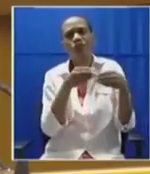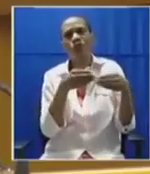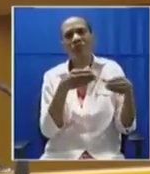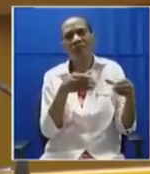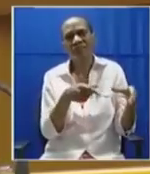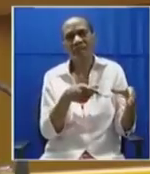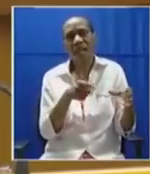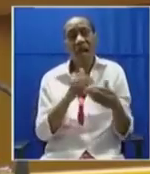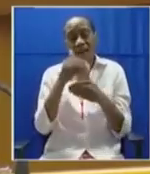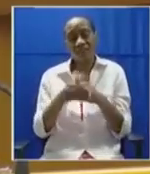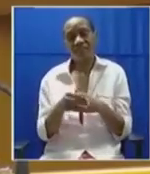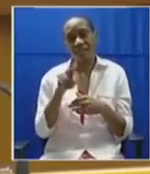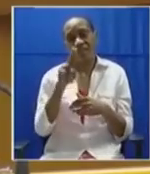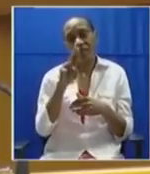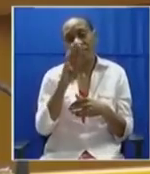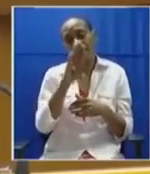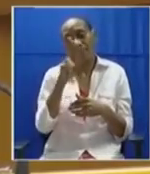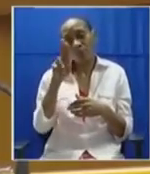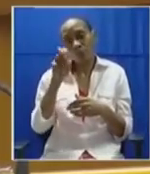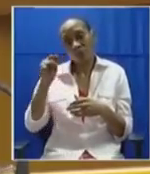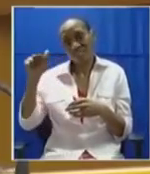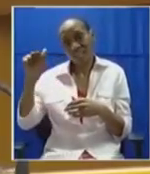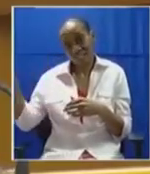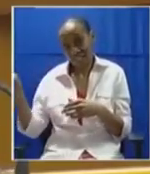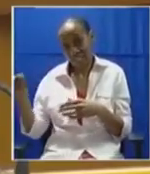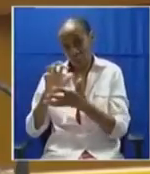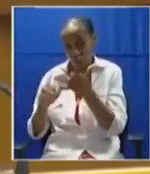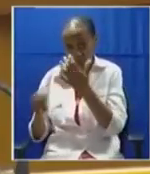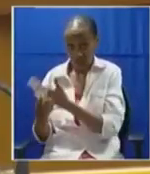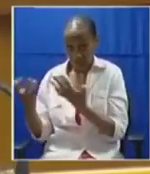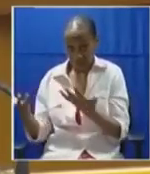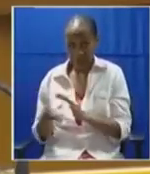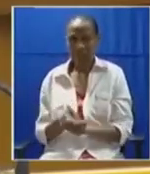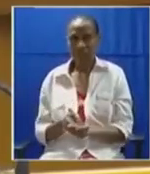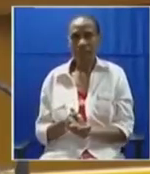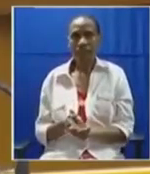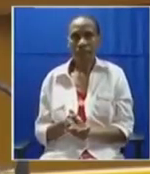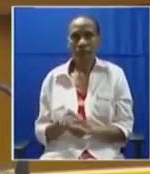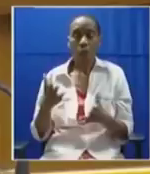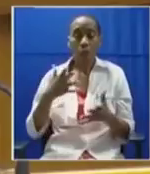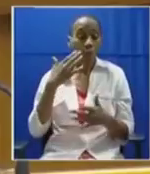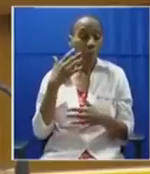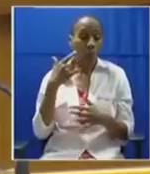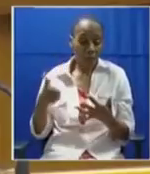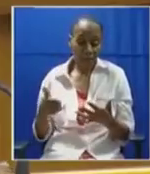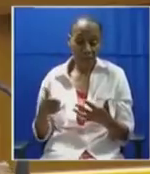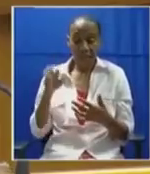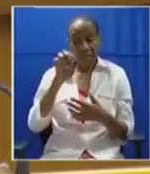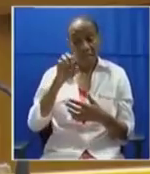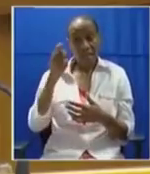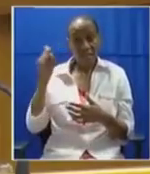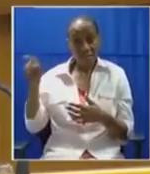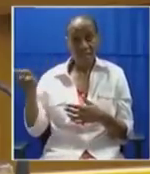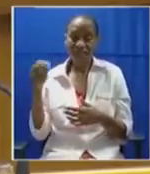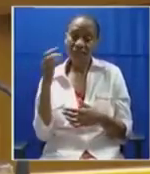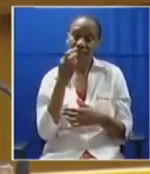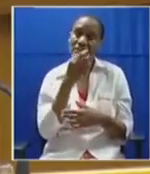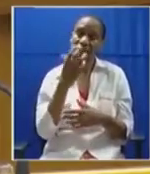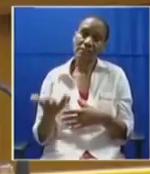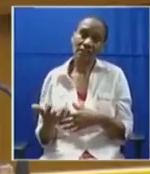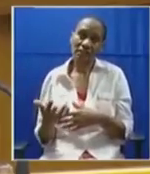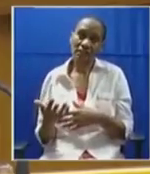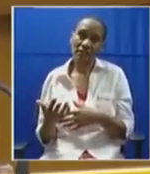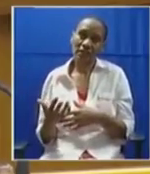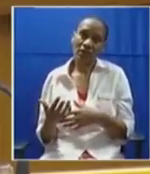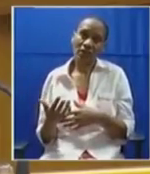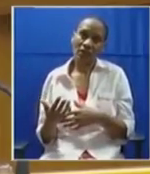Pusasa scandal. When their duplicity was pointed out, the EFF reacted with the